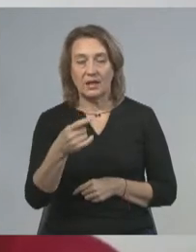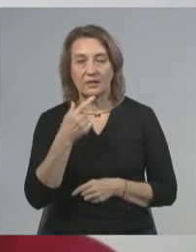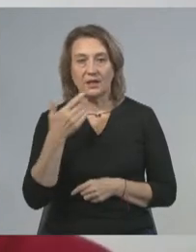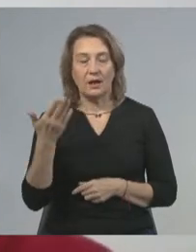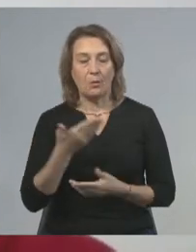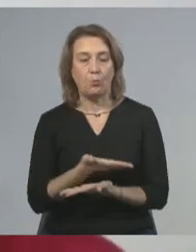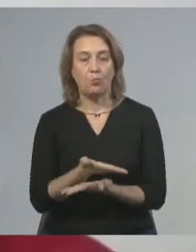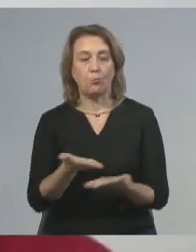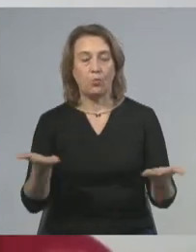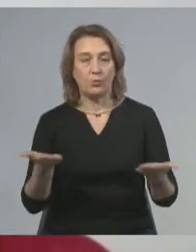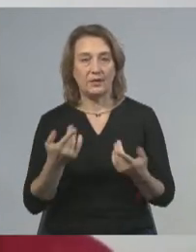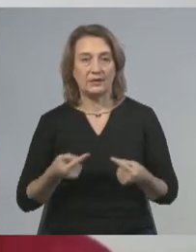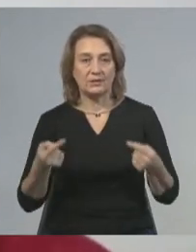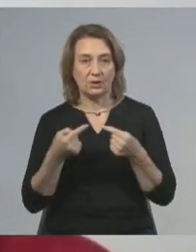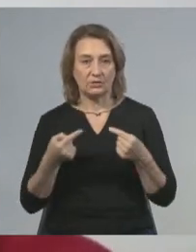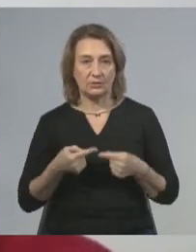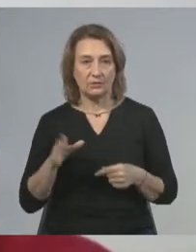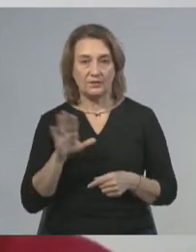until